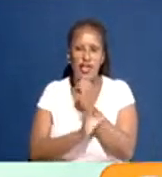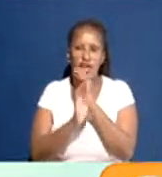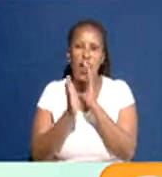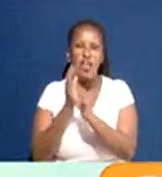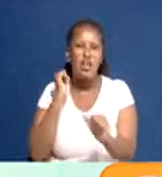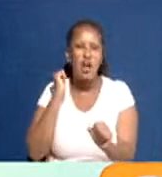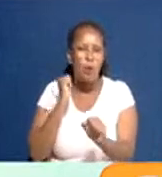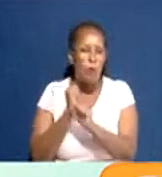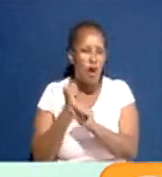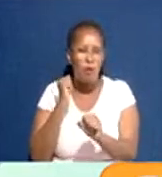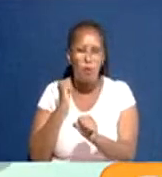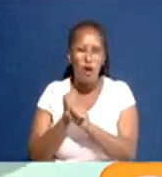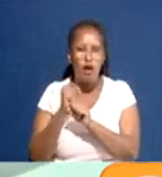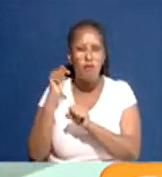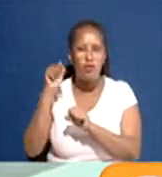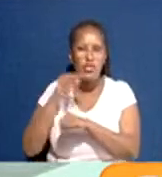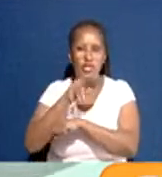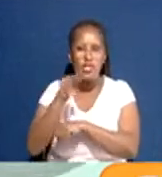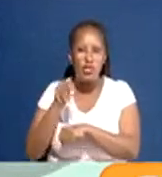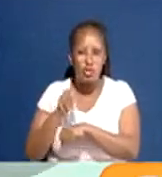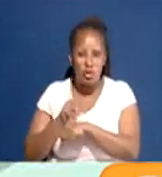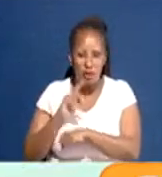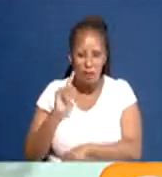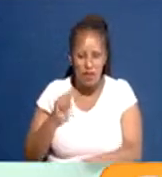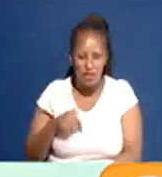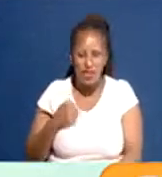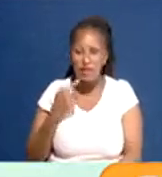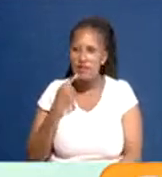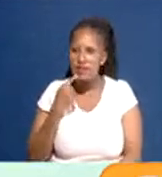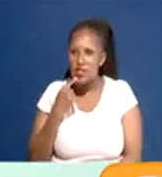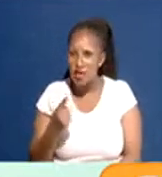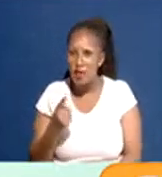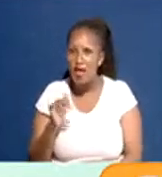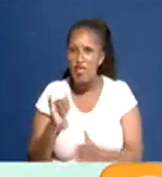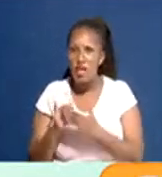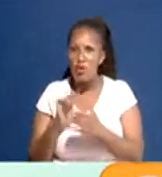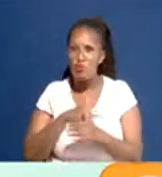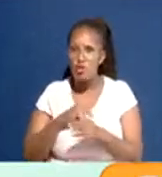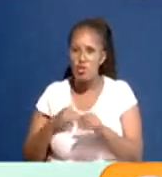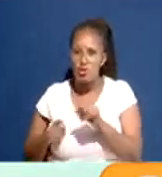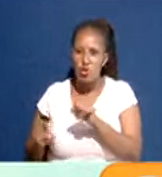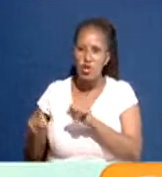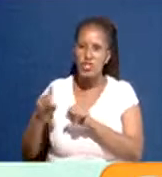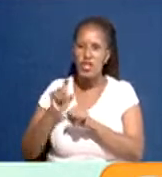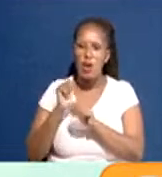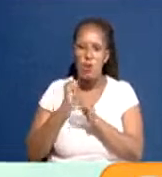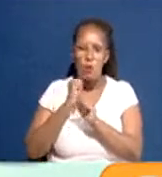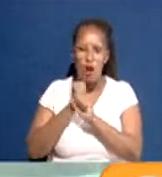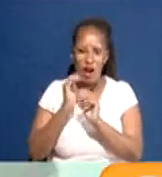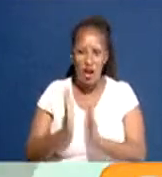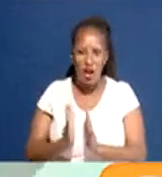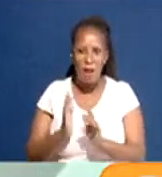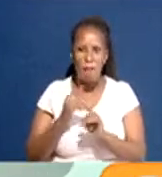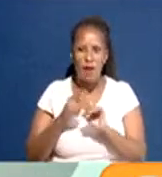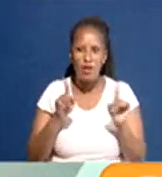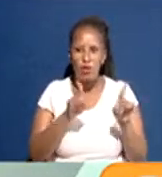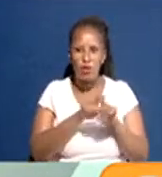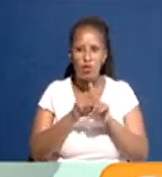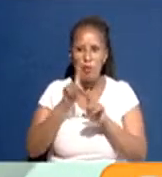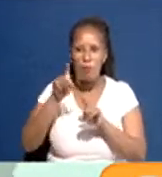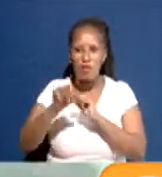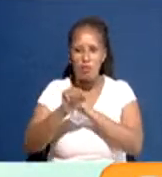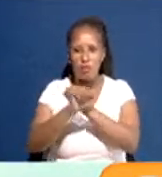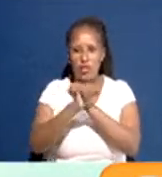hard for our nation. Nilisema ya kwamba, tunaongeza wale wanafanya kazi, but we must also protect